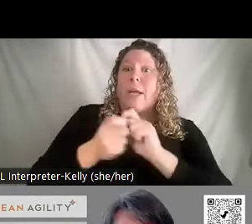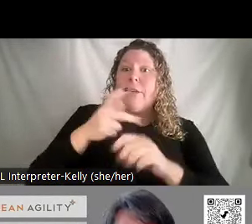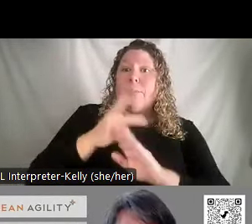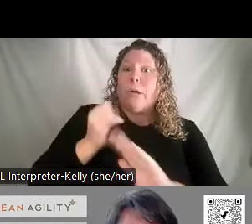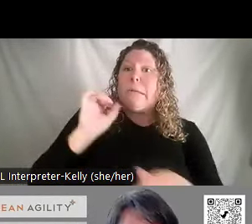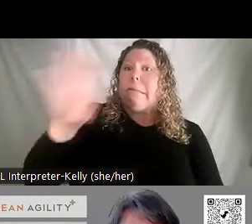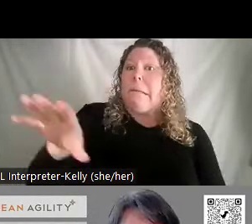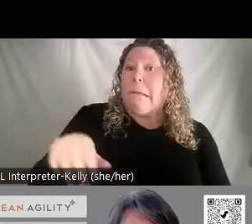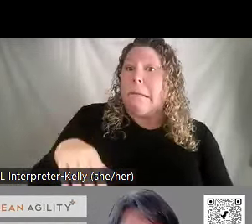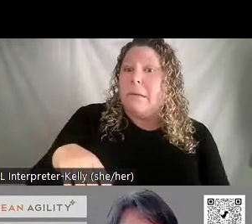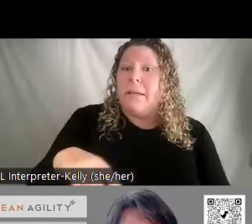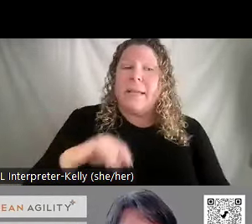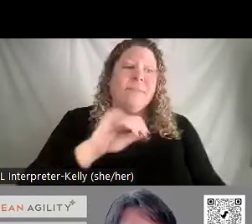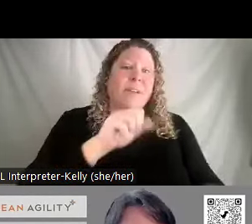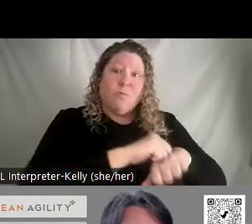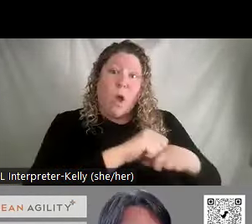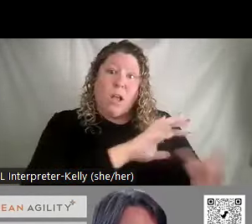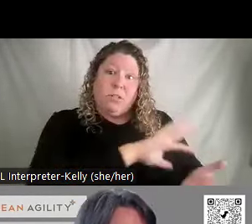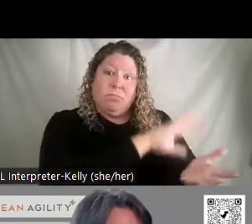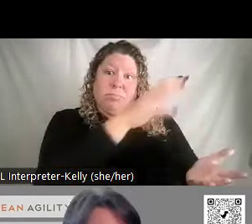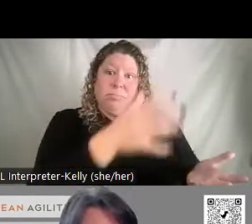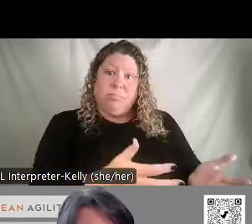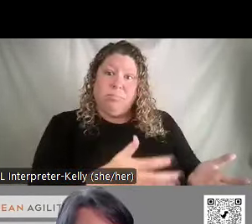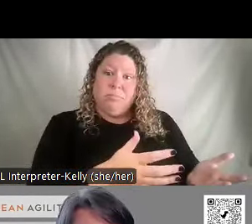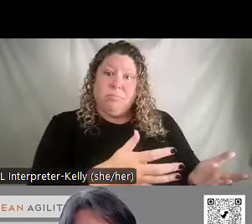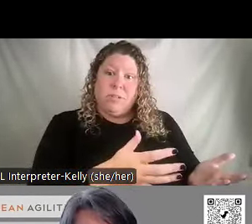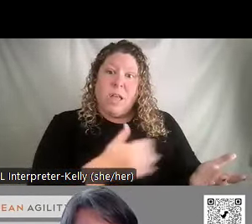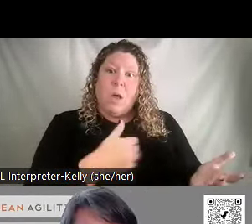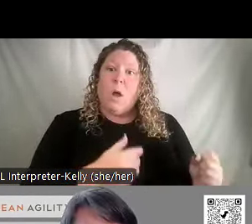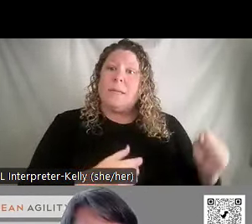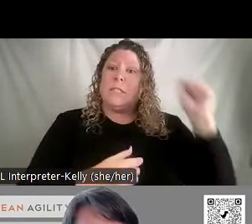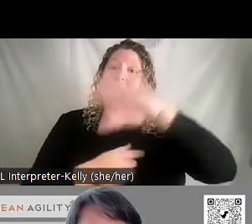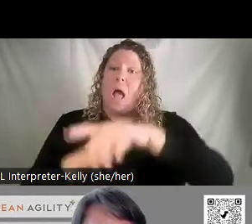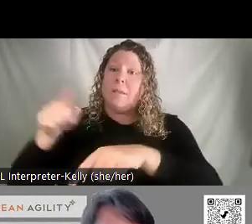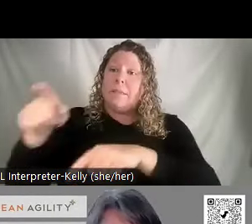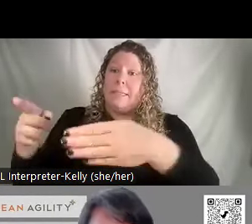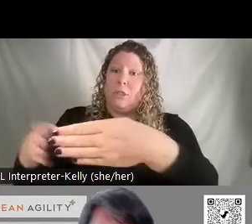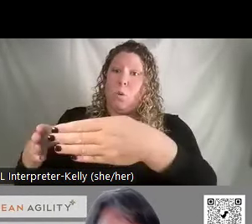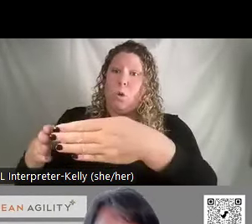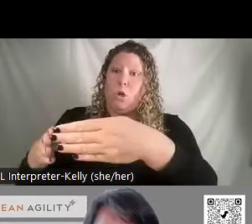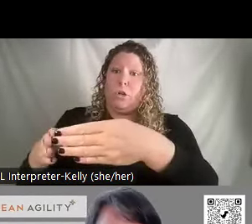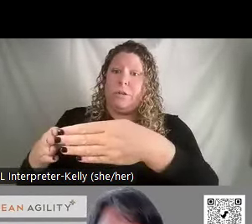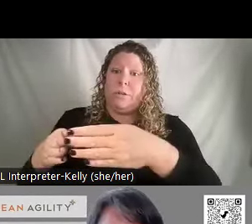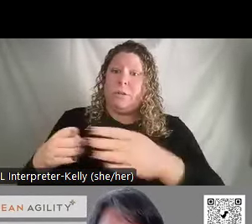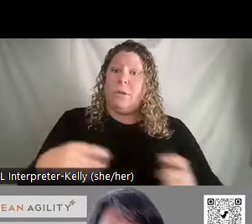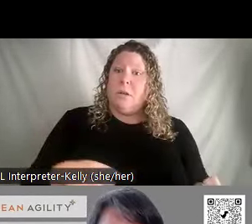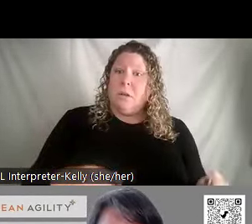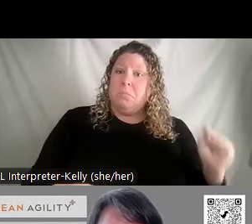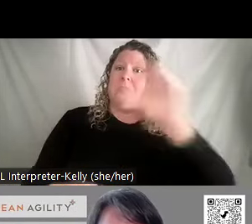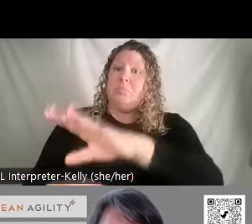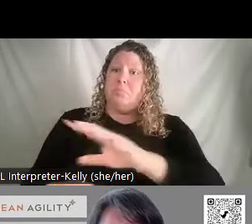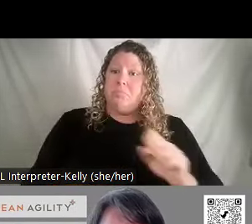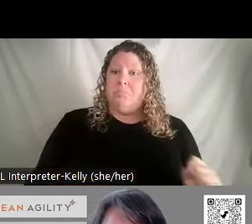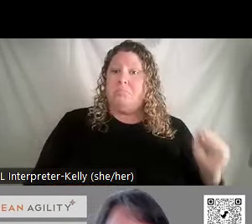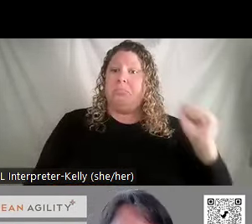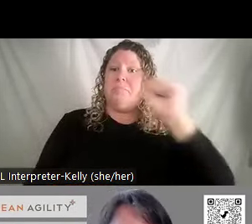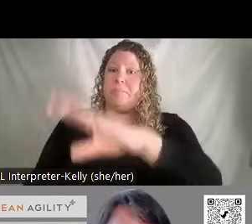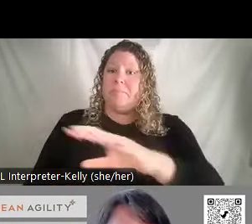pile of rocks over here in this corner of the room, and I want to toss them over to that corner of the room, I would toss them and they'd go stay over there.